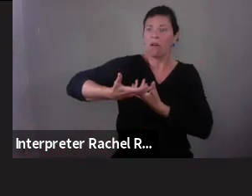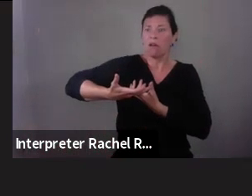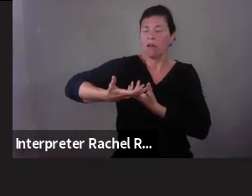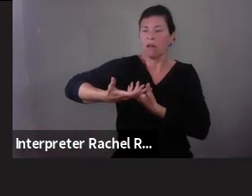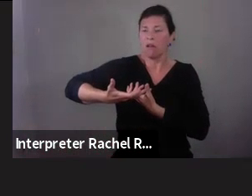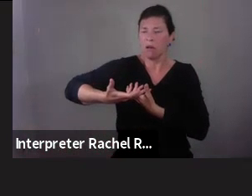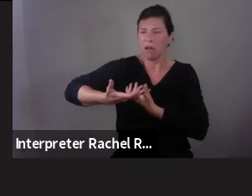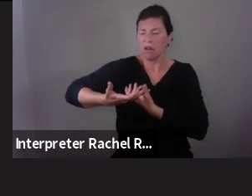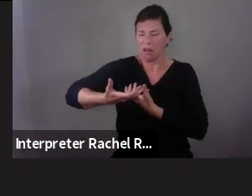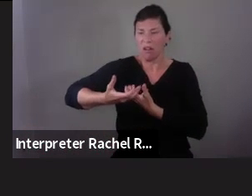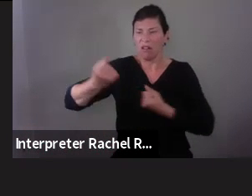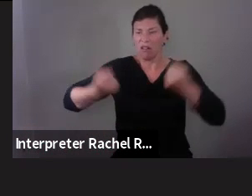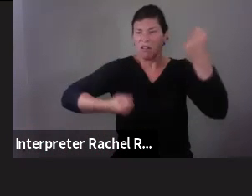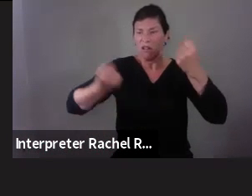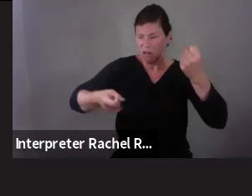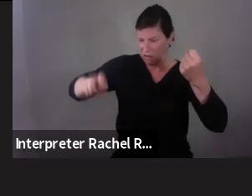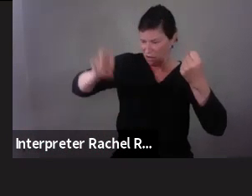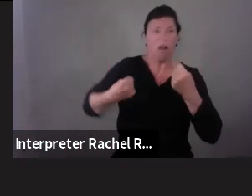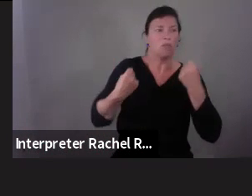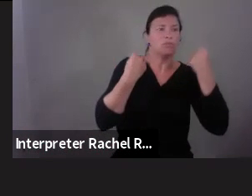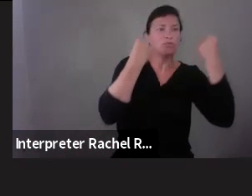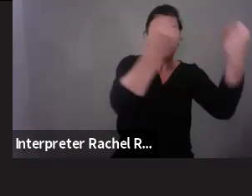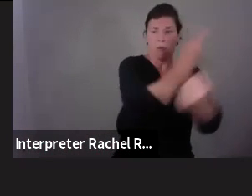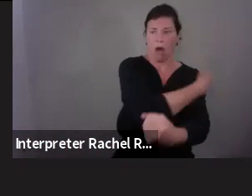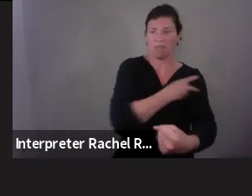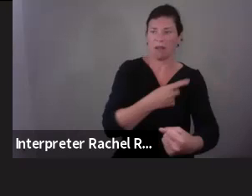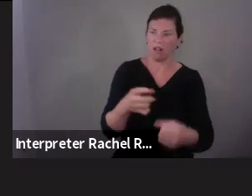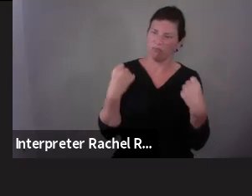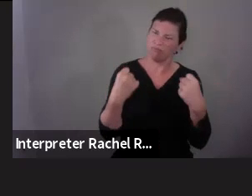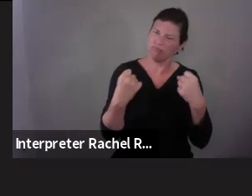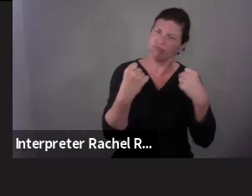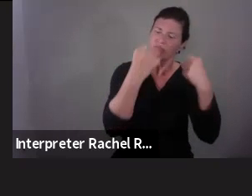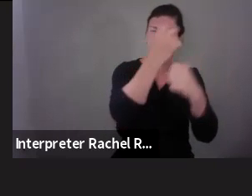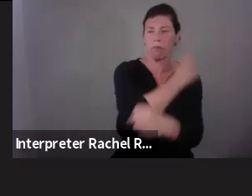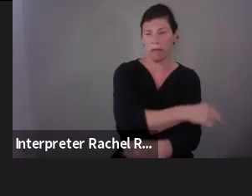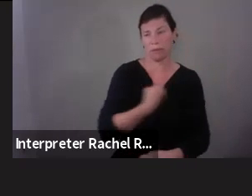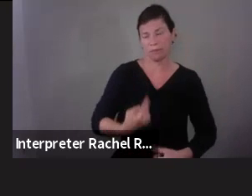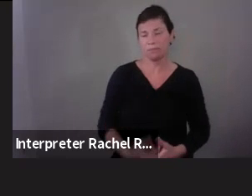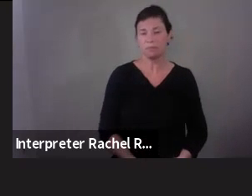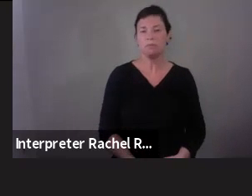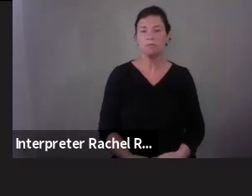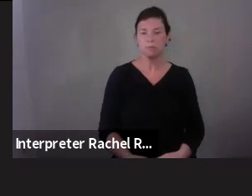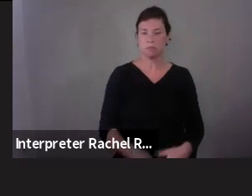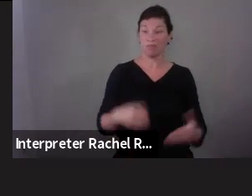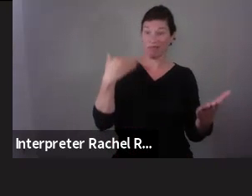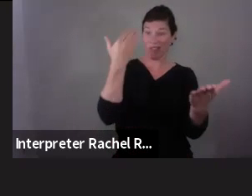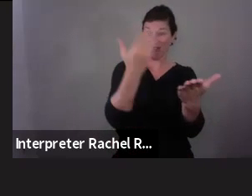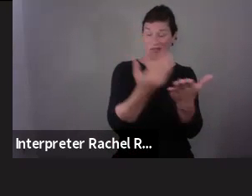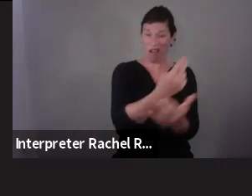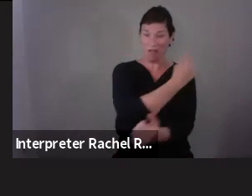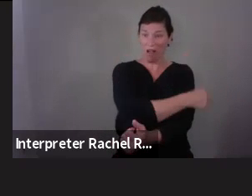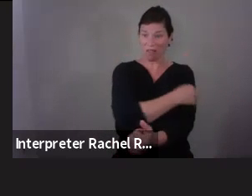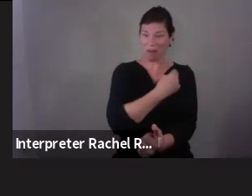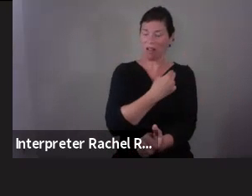the pickup camper, and drove to Providence Hospital as fast as he could. At the hospital, I had